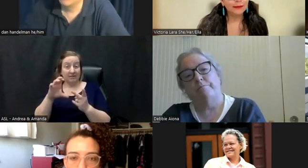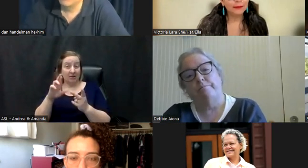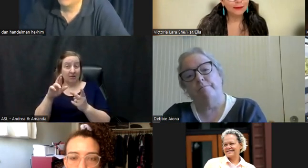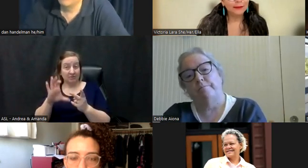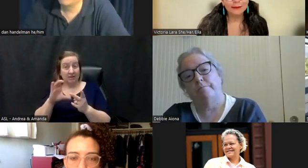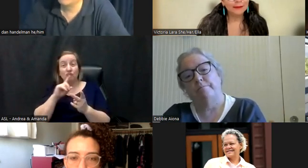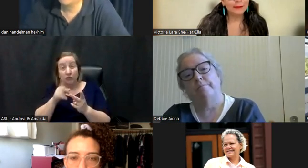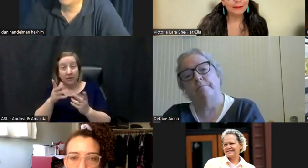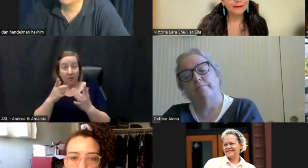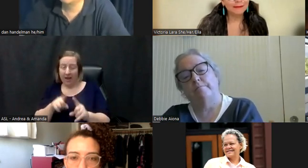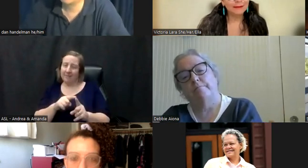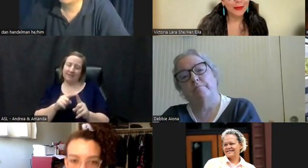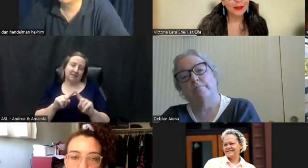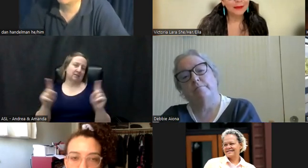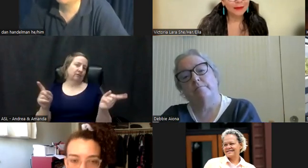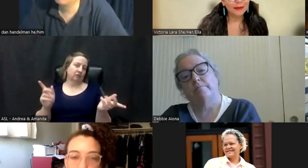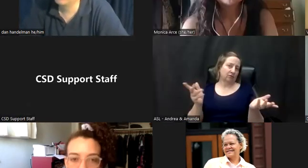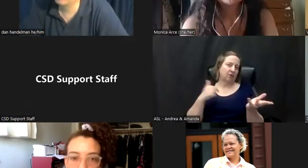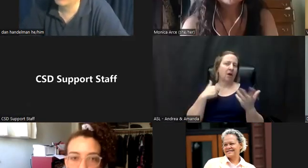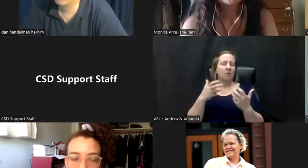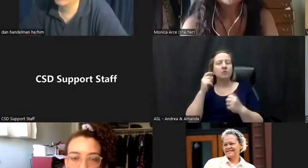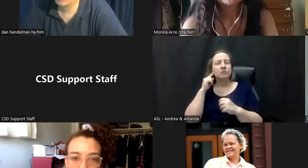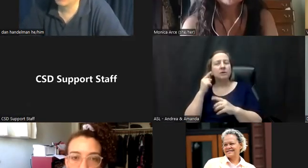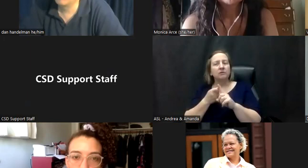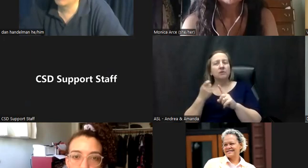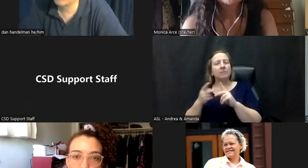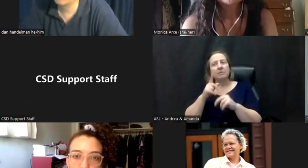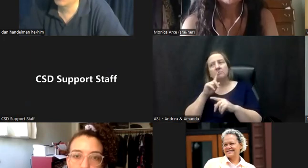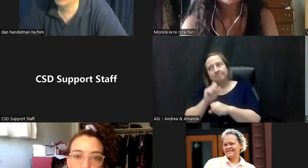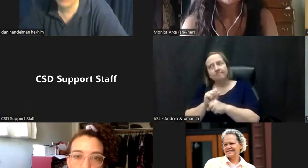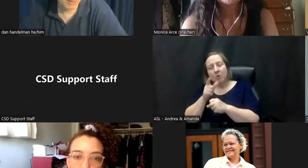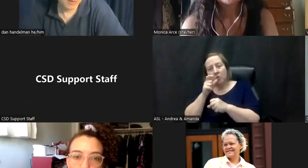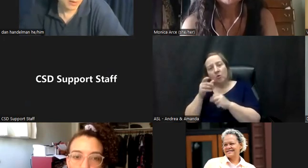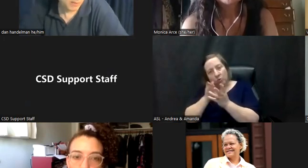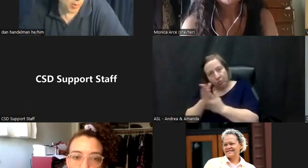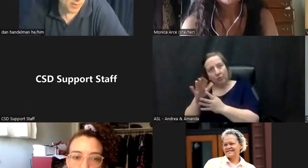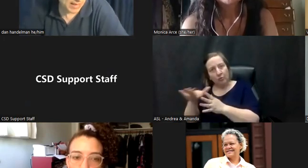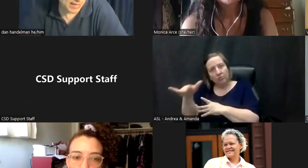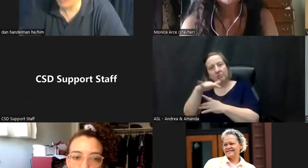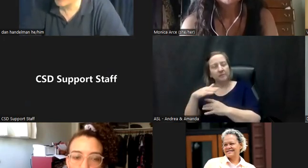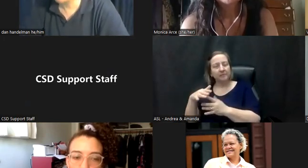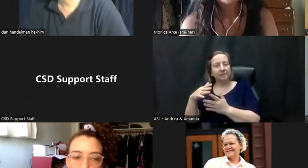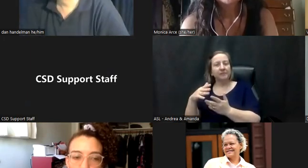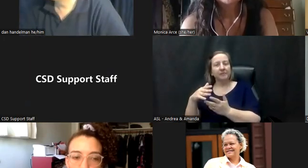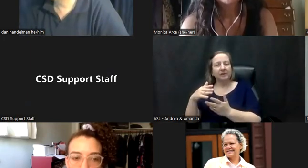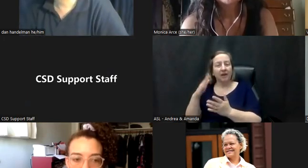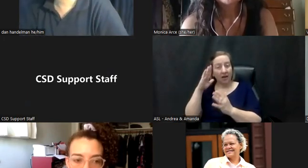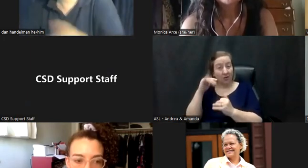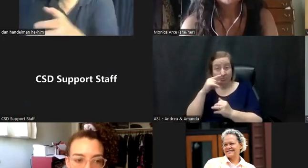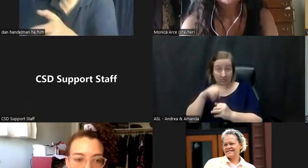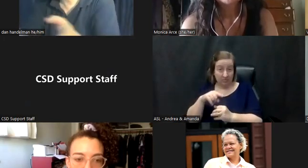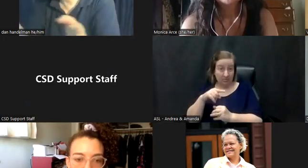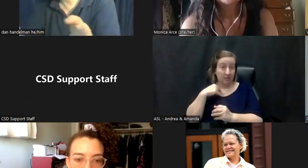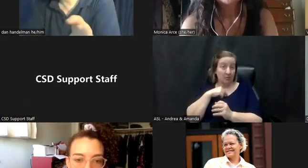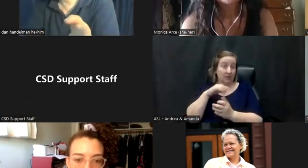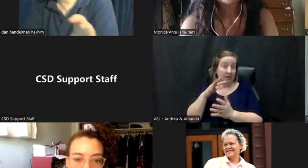happens, they're very different. So I want to hear from people on the ground what's actually working and not working. So I'm hoping that that's okay. We